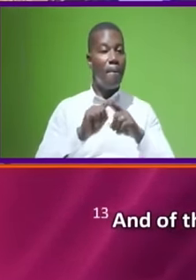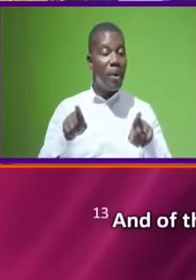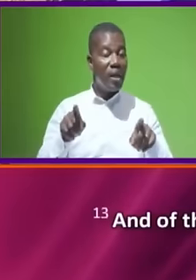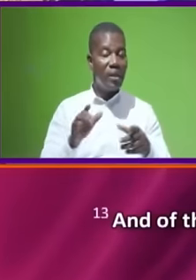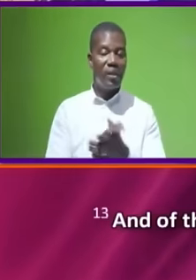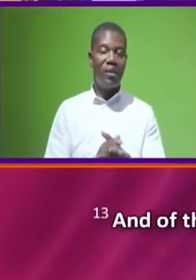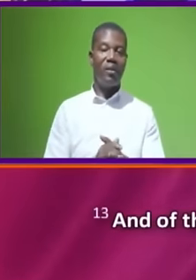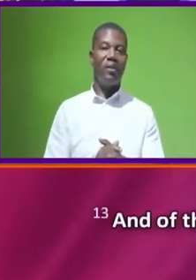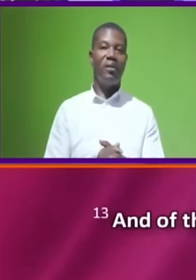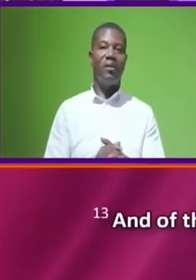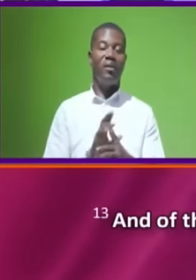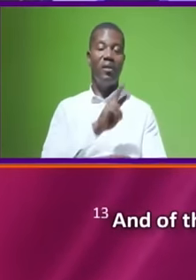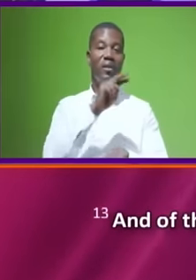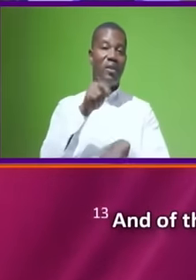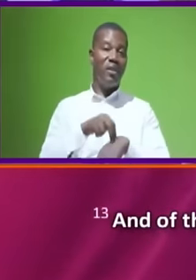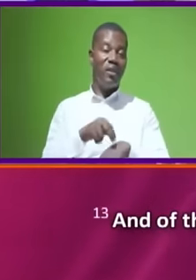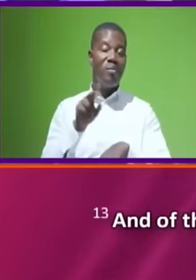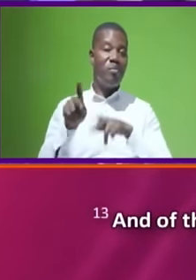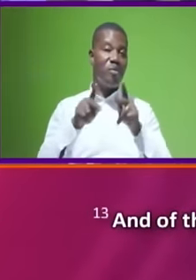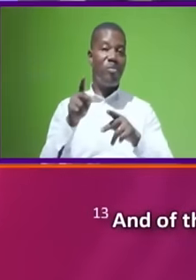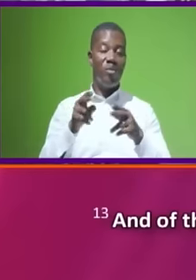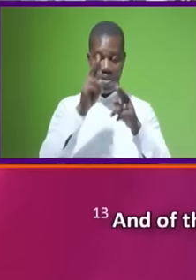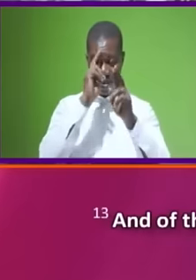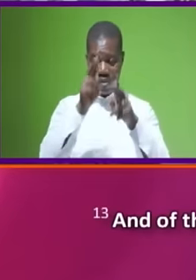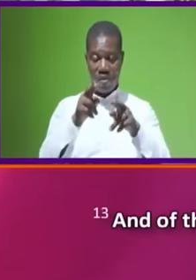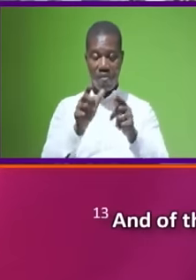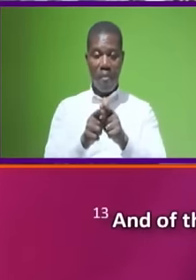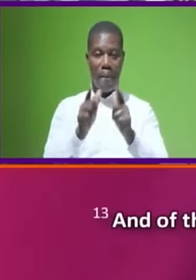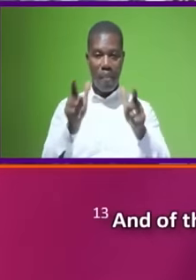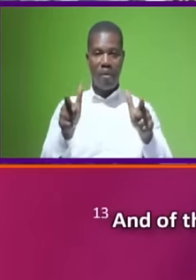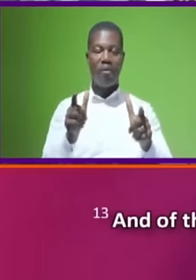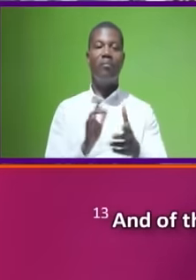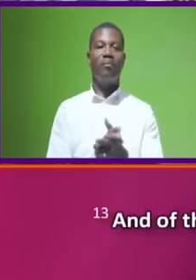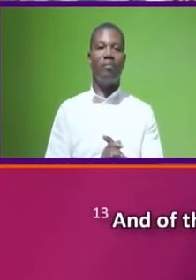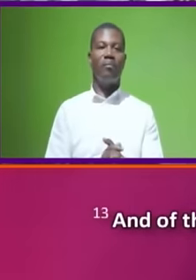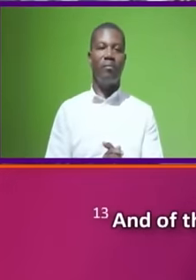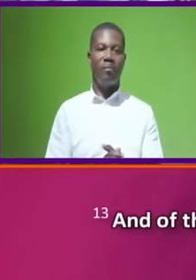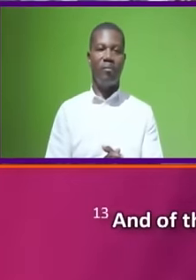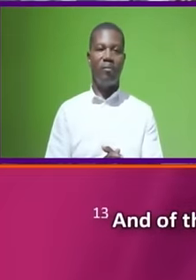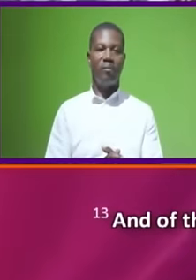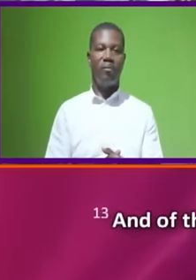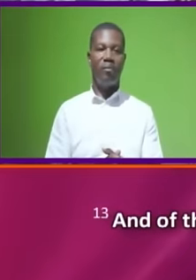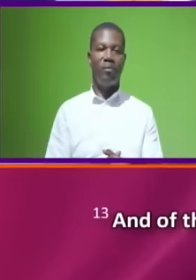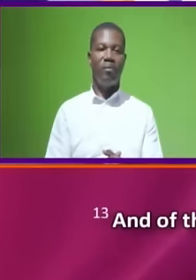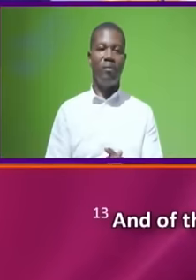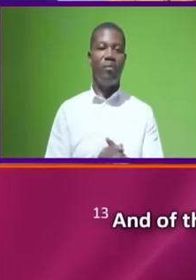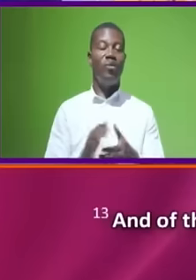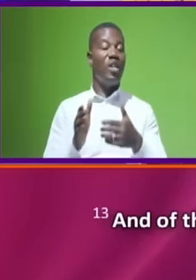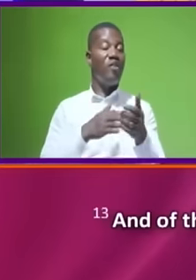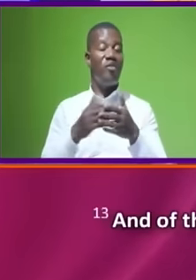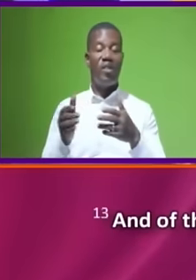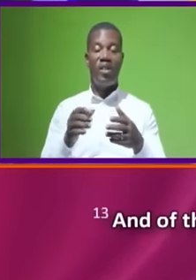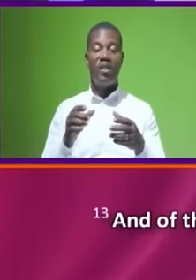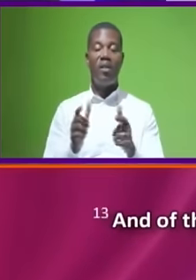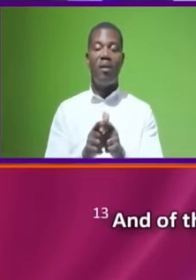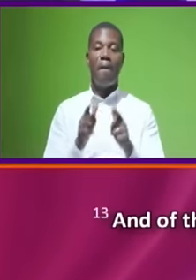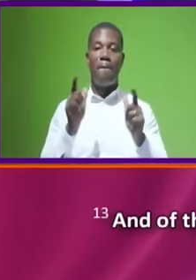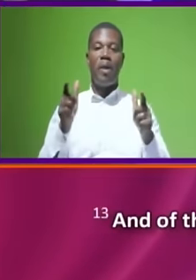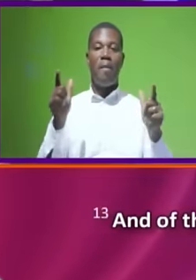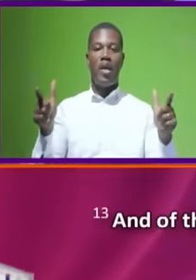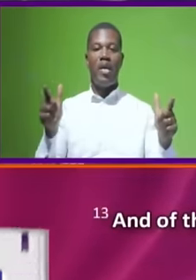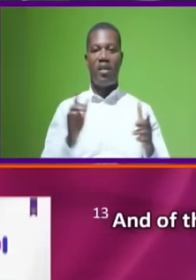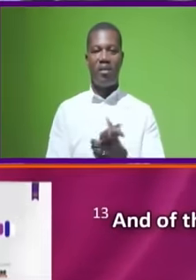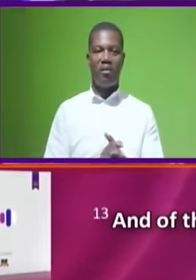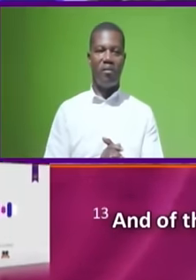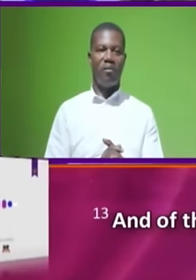but yes. The people continue to magnify them. Yes. Everything of mine